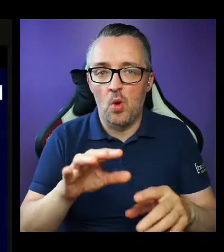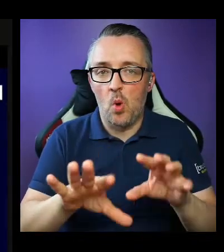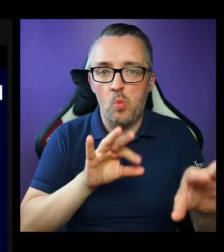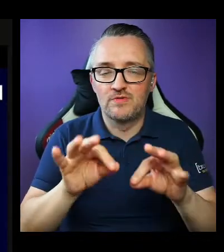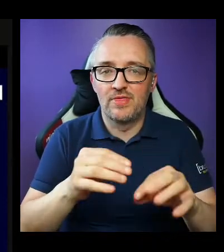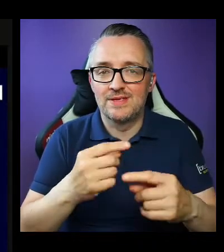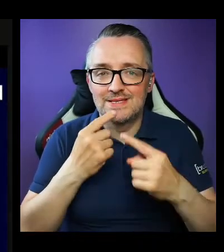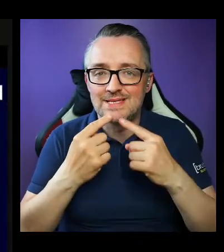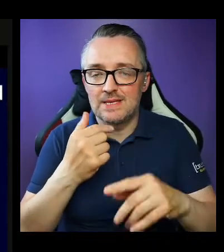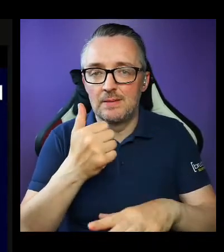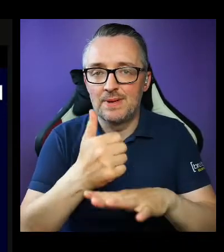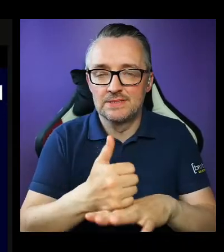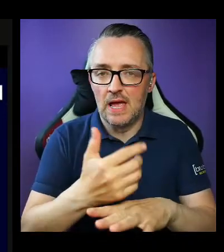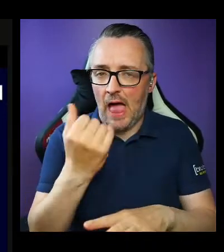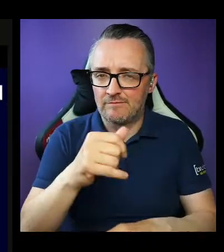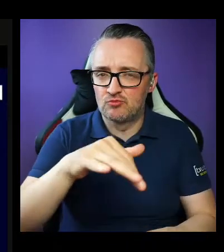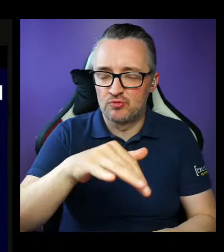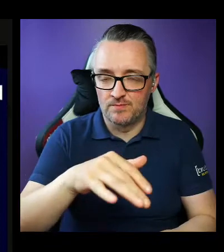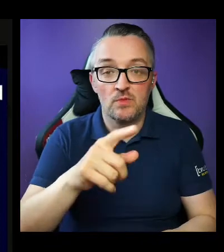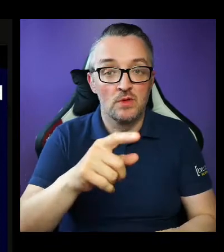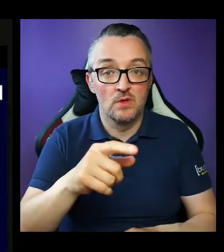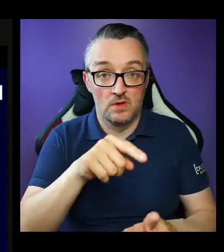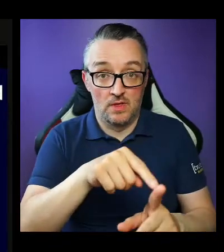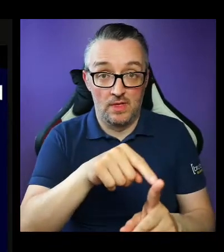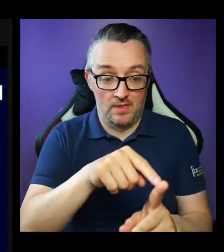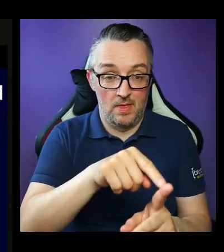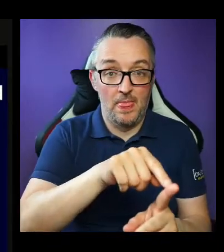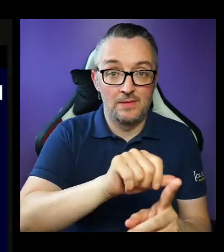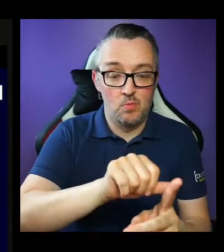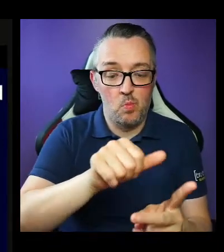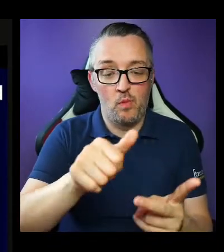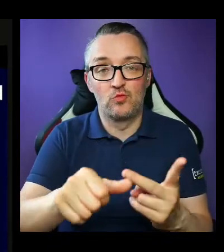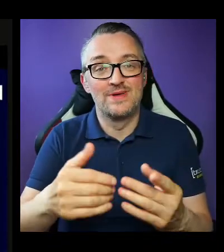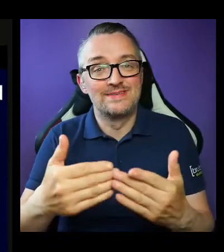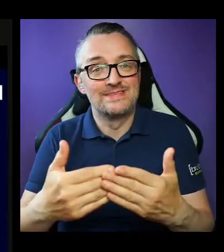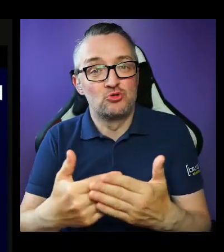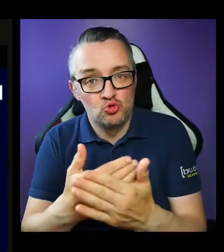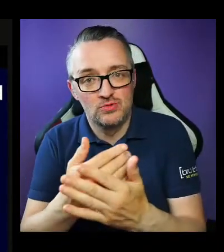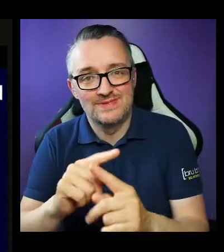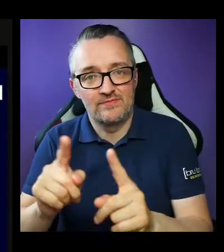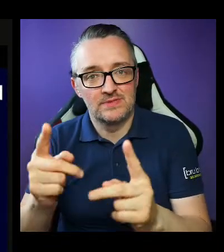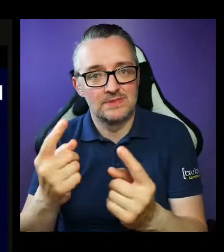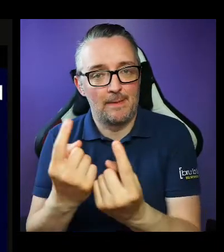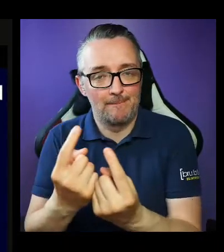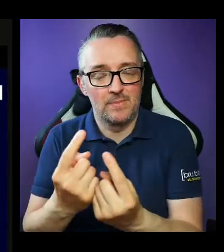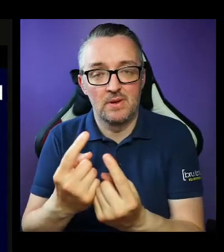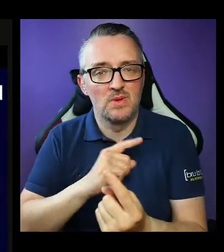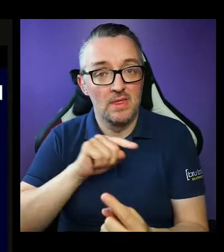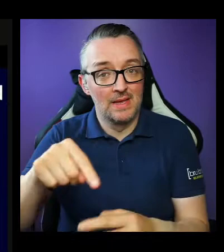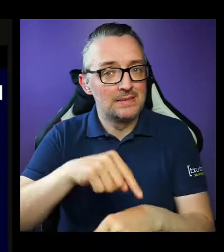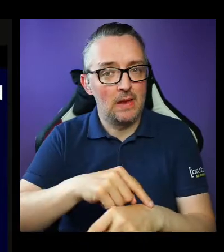for you. And moving from that to a new type of database, which at the time there weren't that